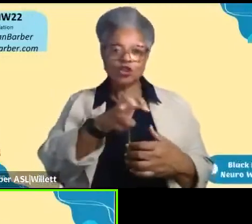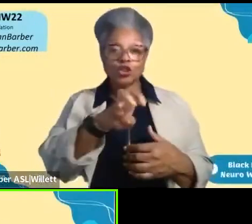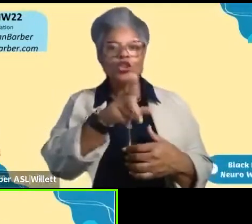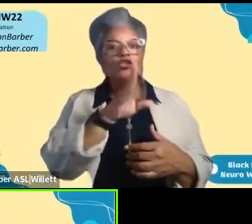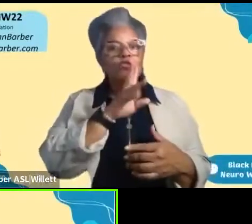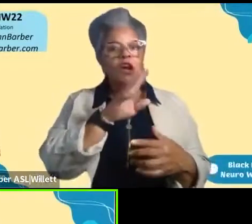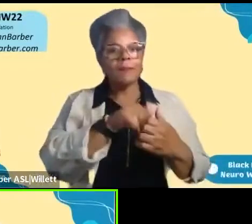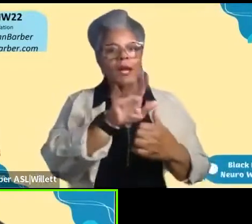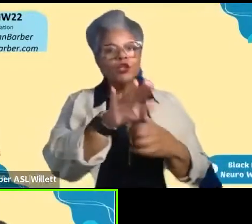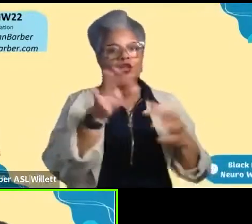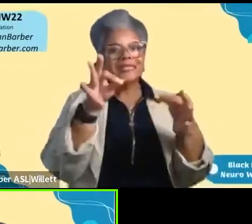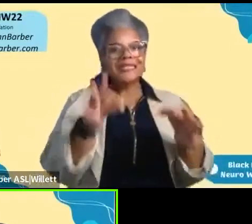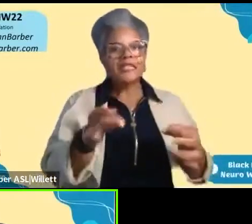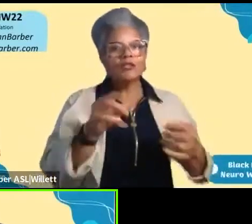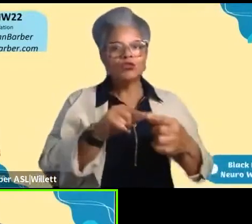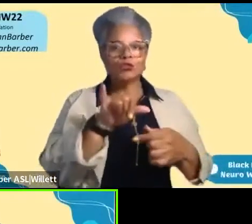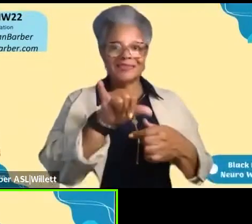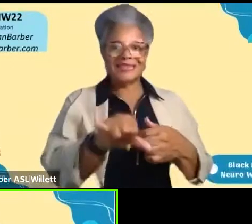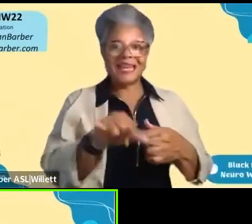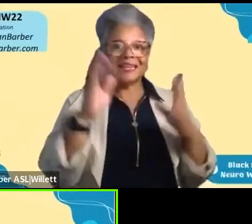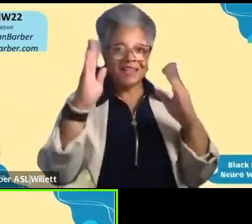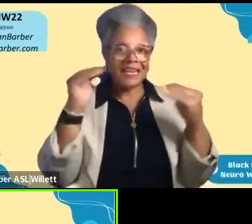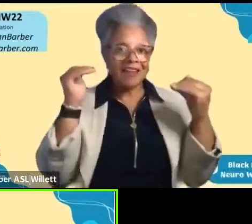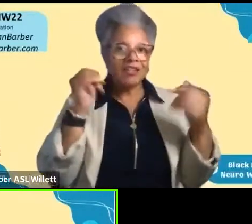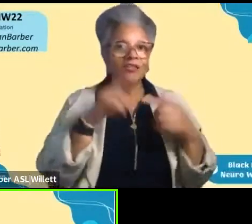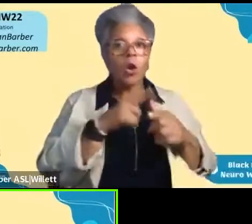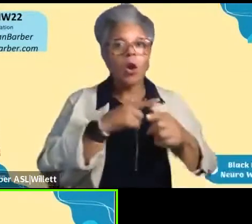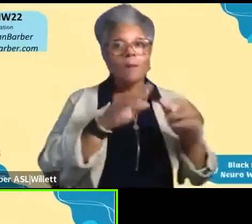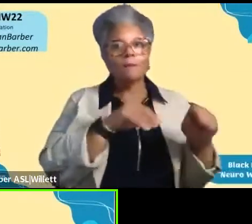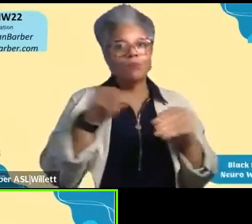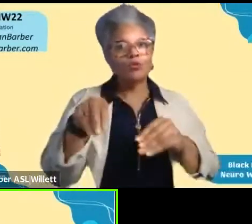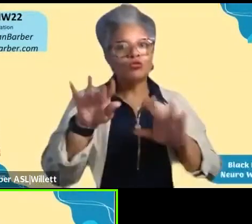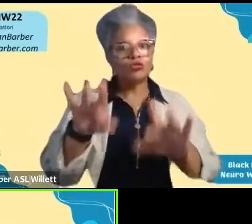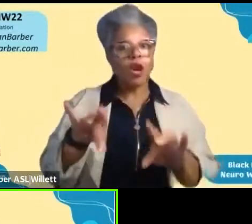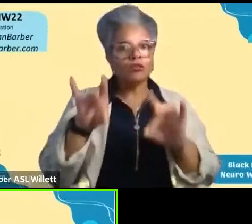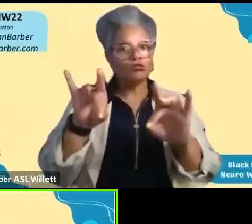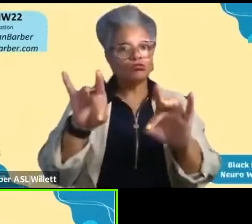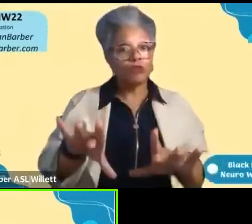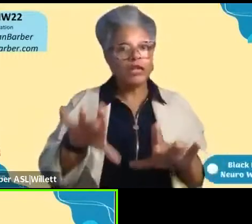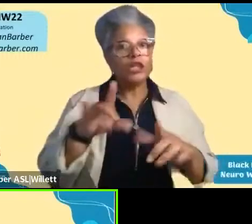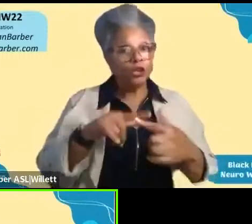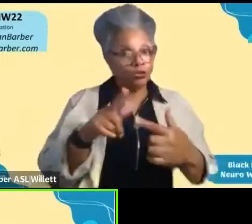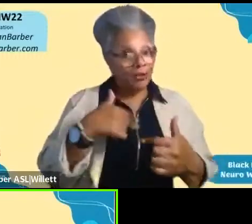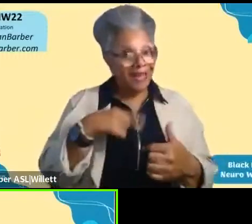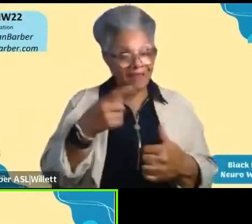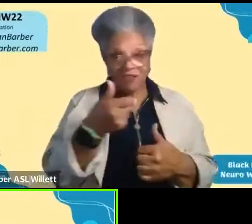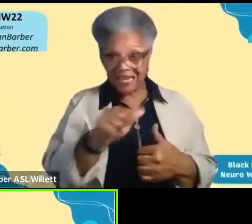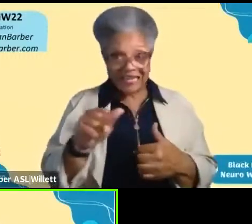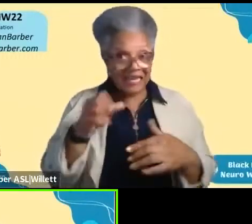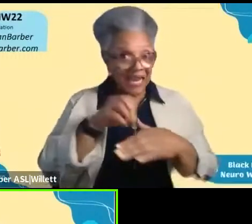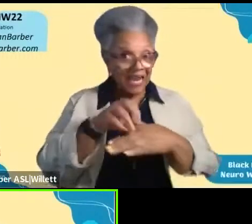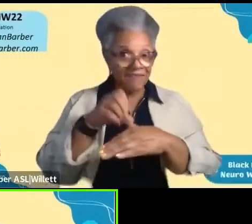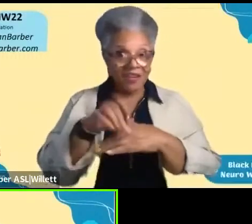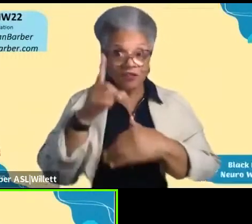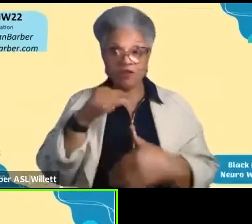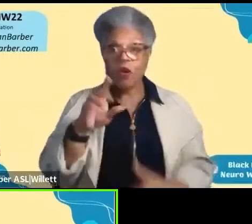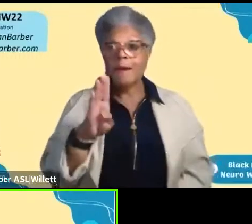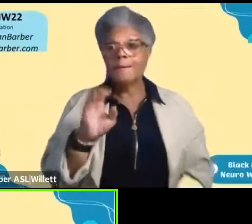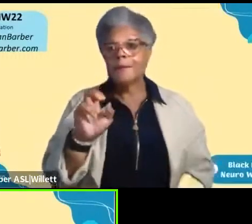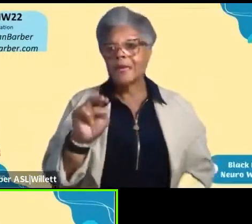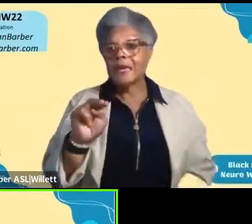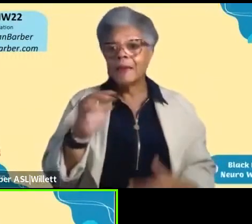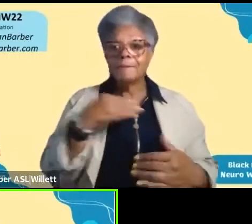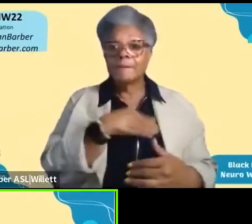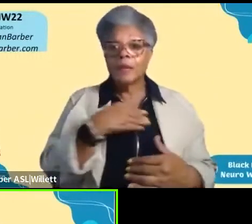your decisions to stay in the Netherlands or go to Australia. And do you have any advice for BIN members who may want to move